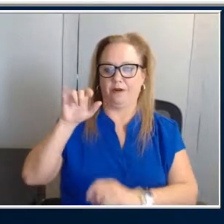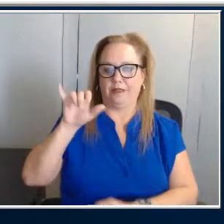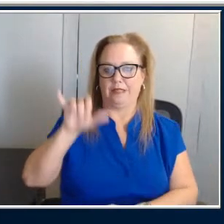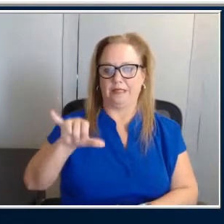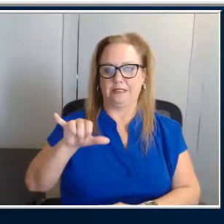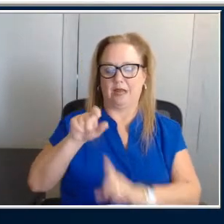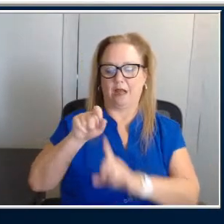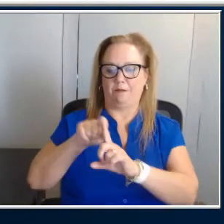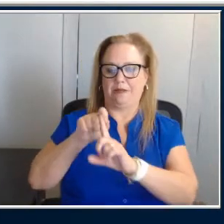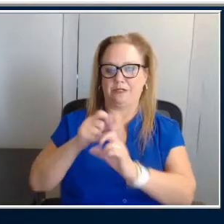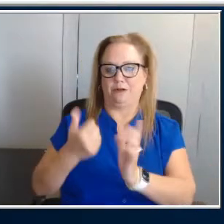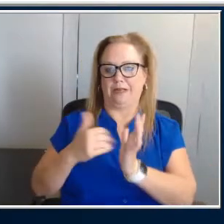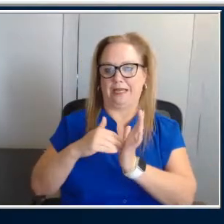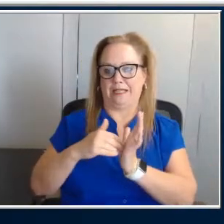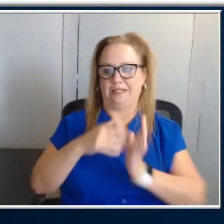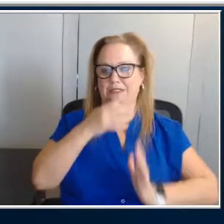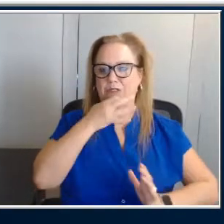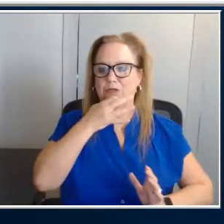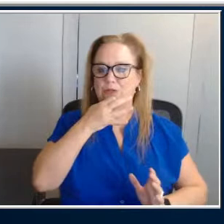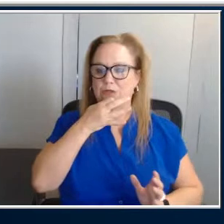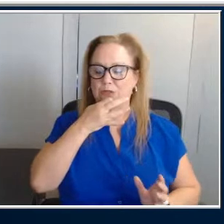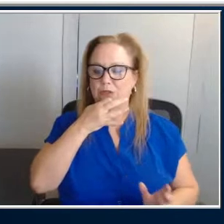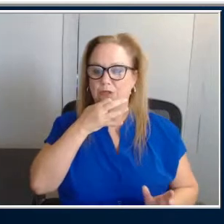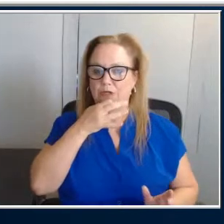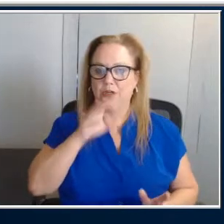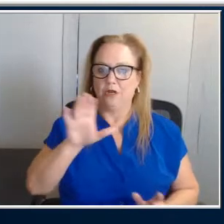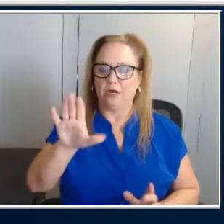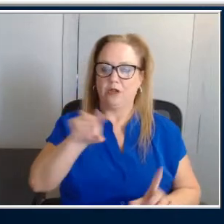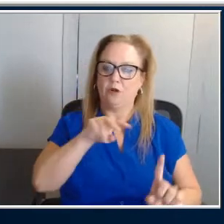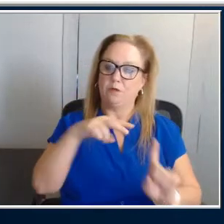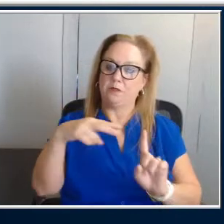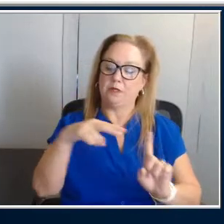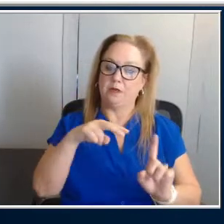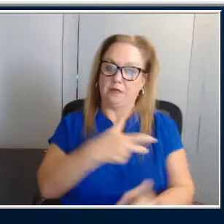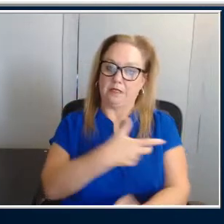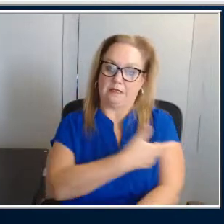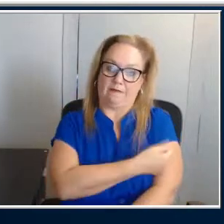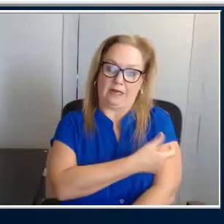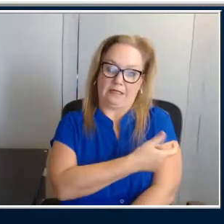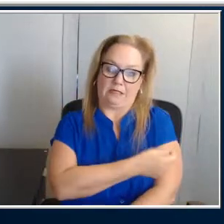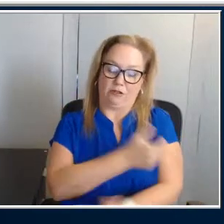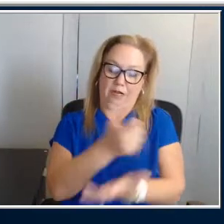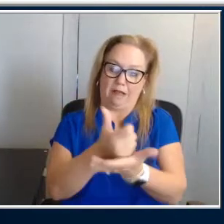you again here in just a moment, but in your view, does vaccination help